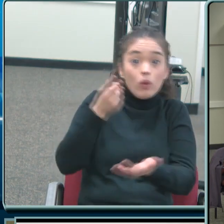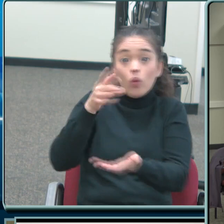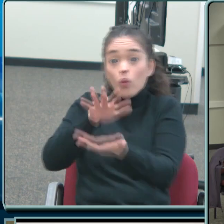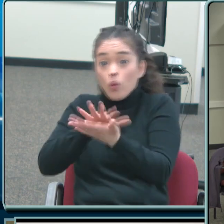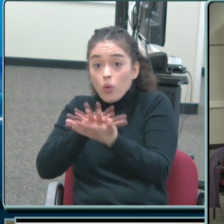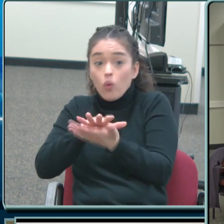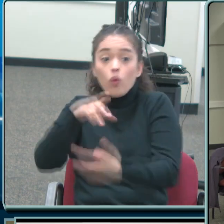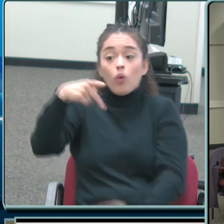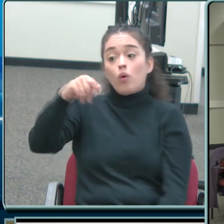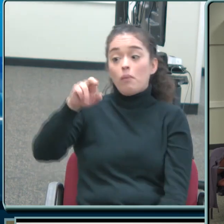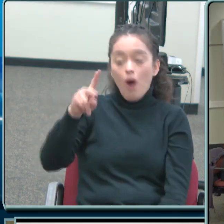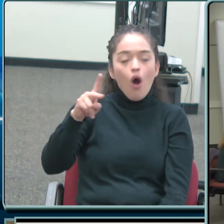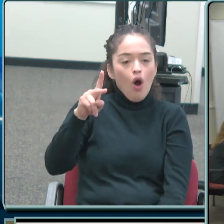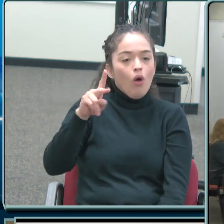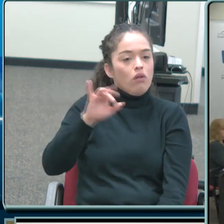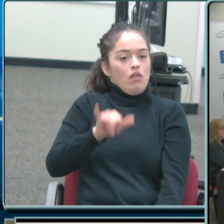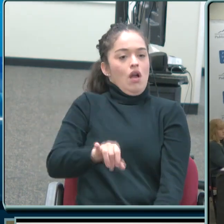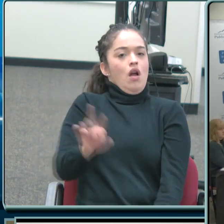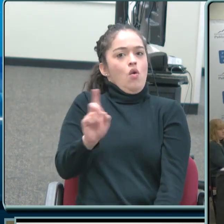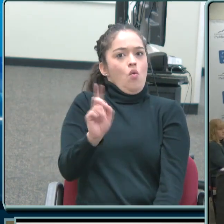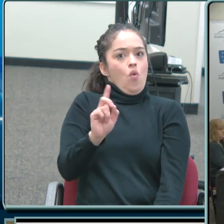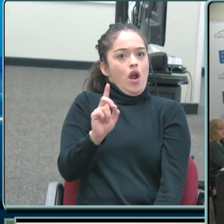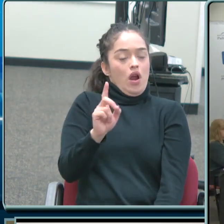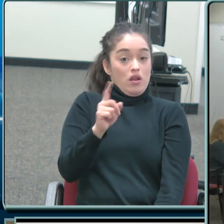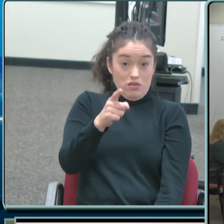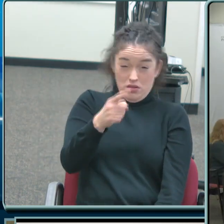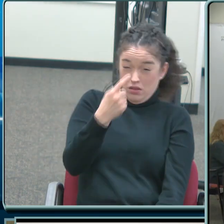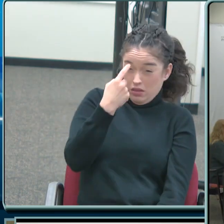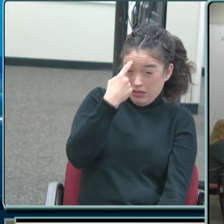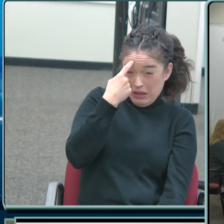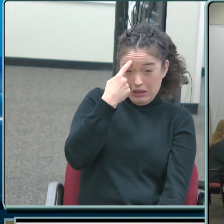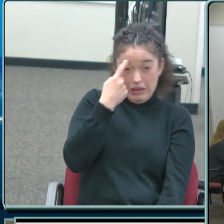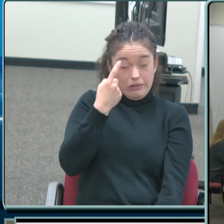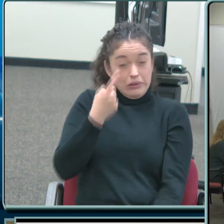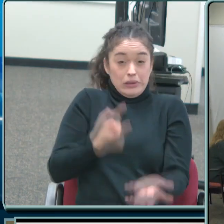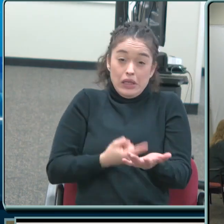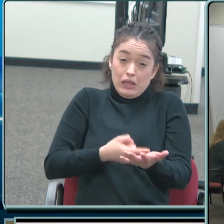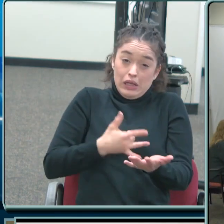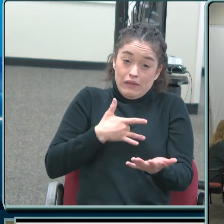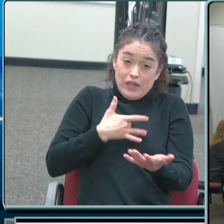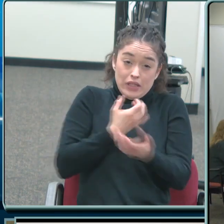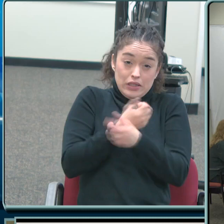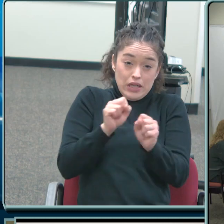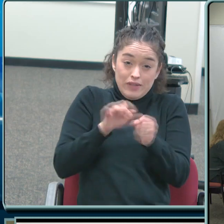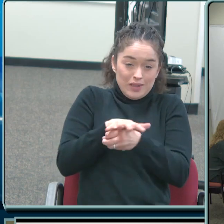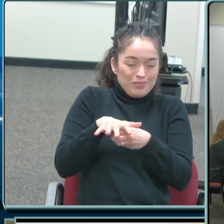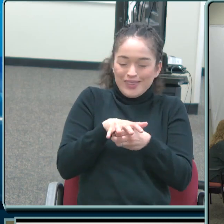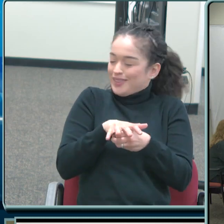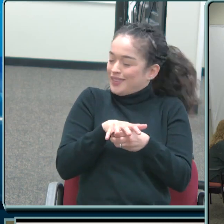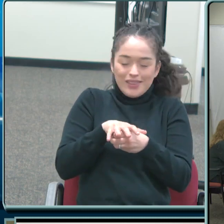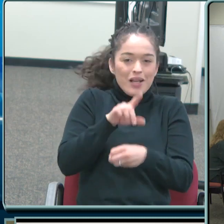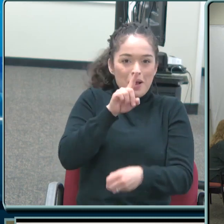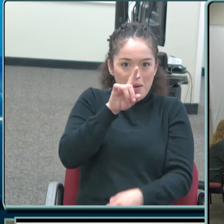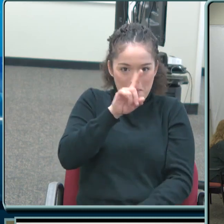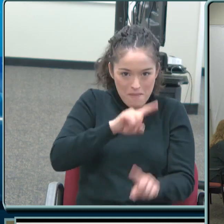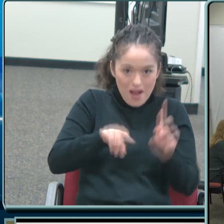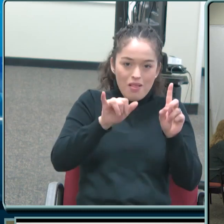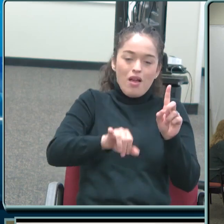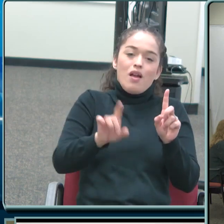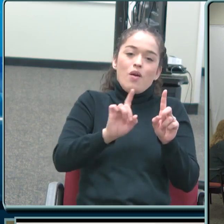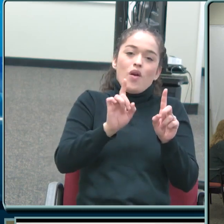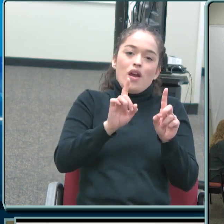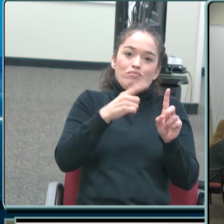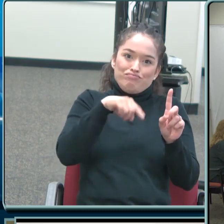or parks, are where maybe we think sometimes that it's considered a safe space, but that's actually where they get kind